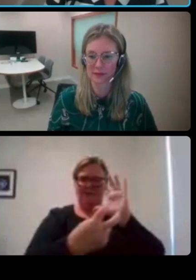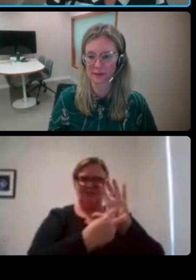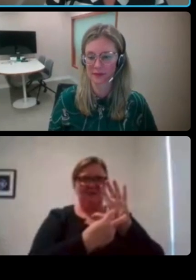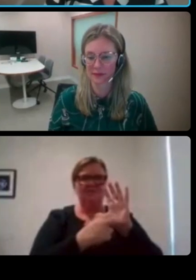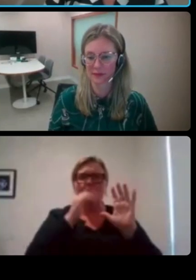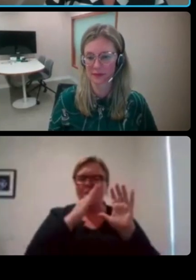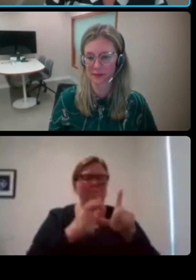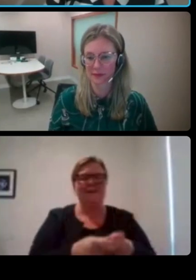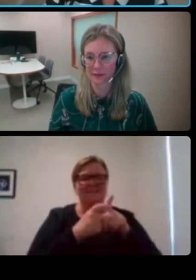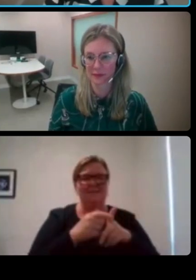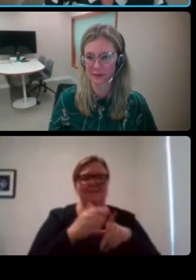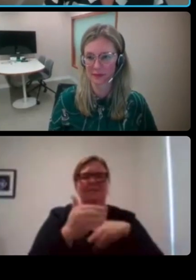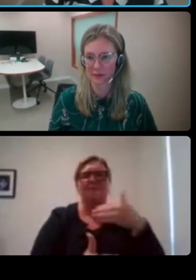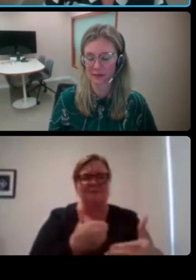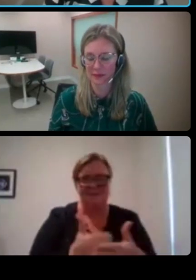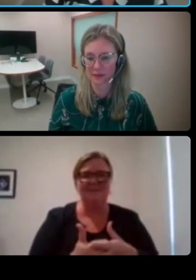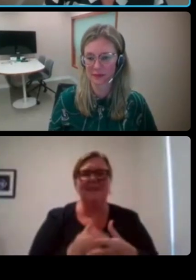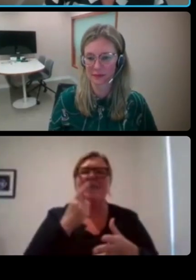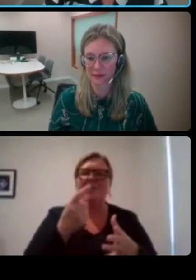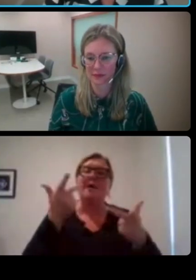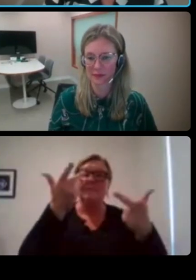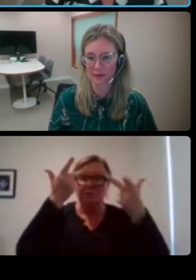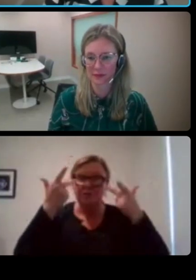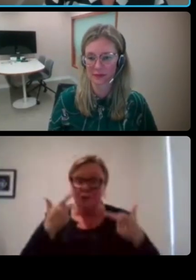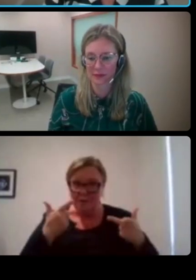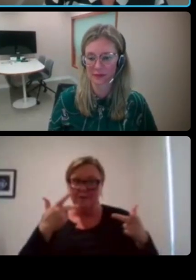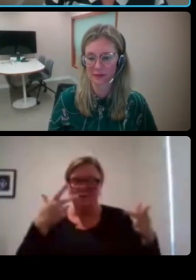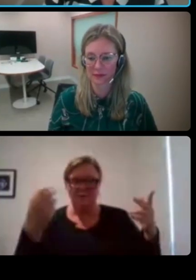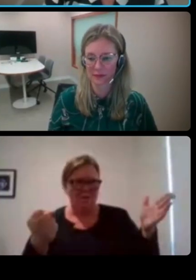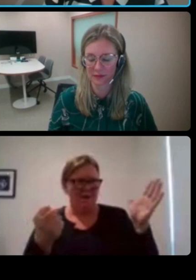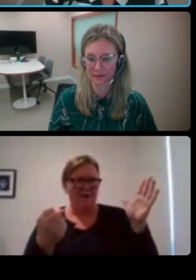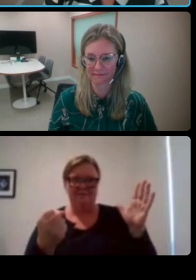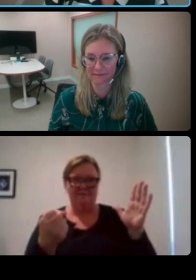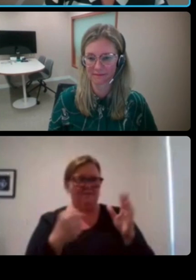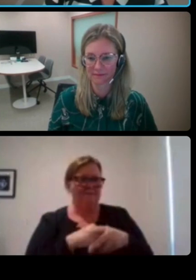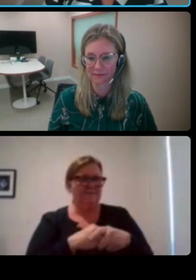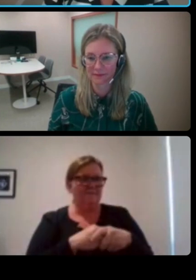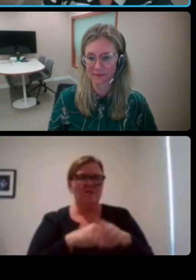a difficult process, and then you'll just have to demonstrate that you've got the